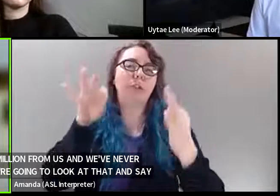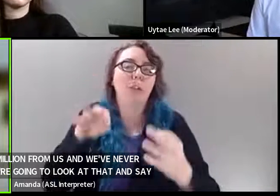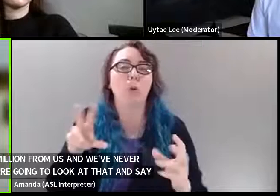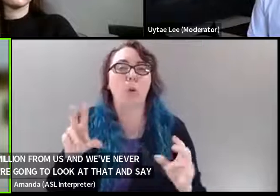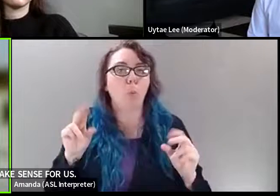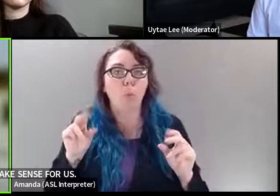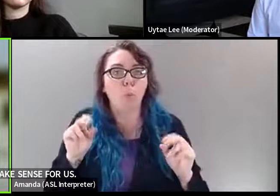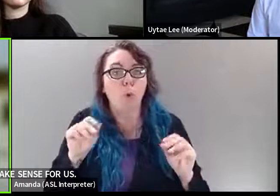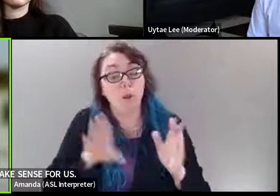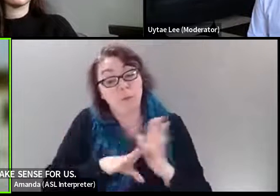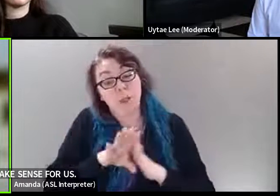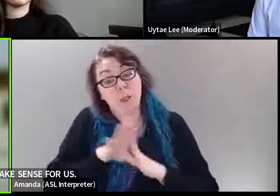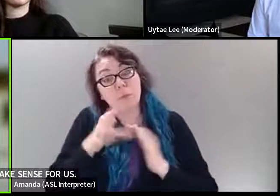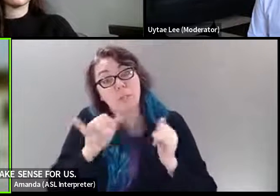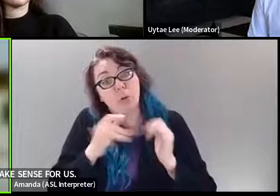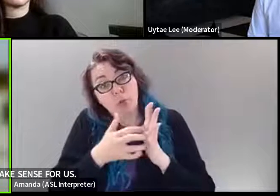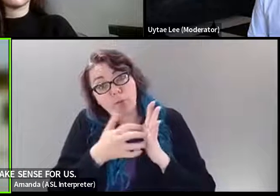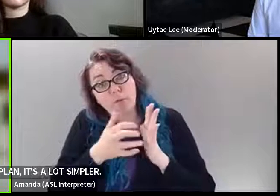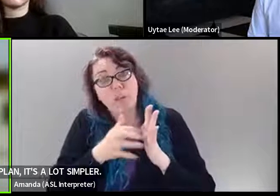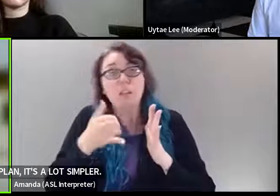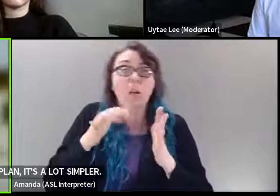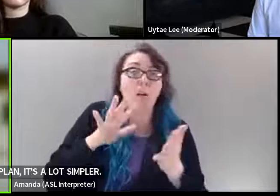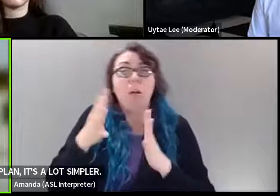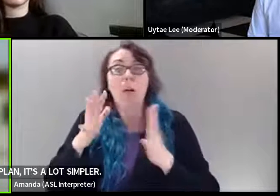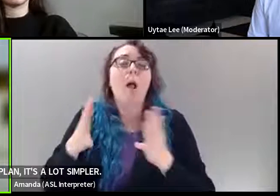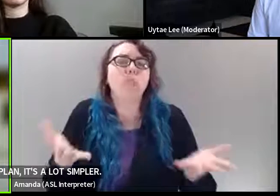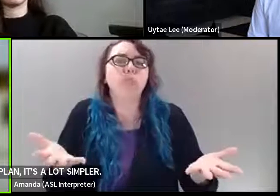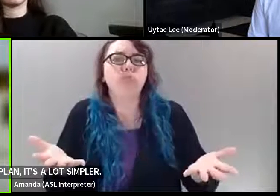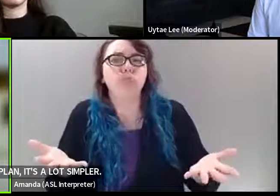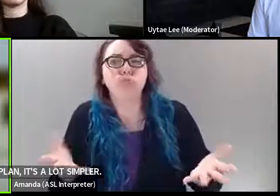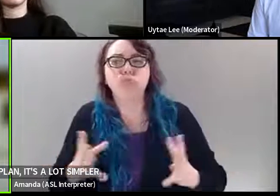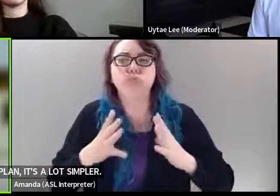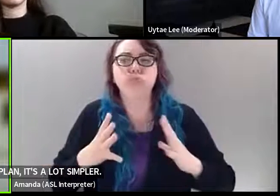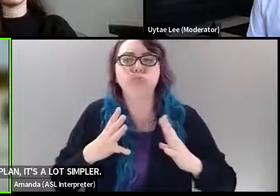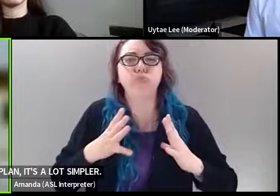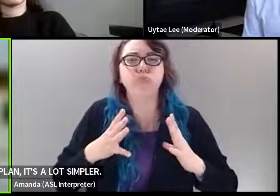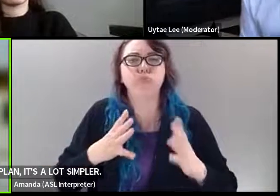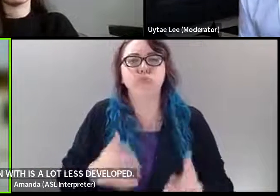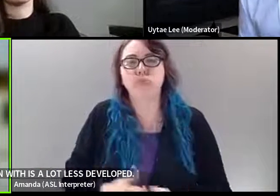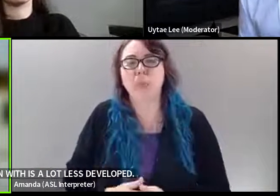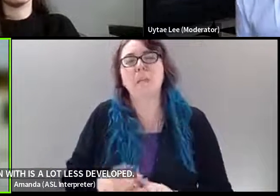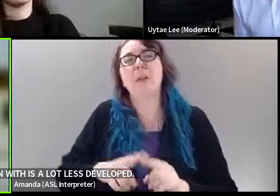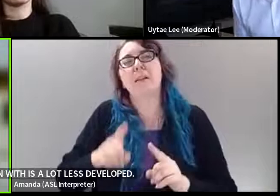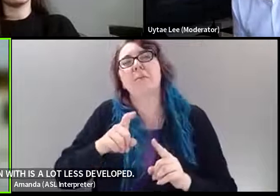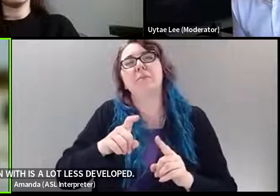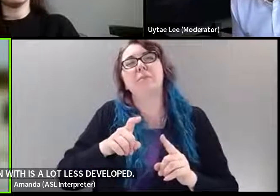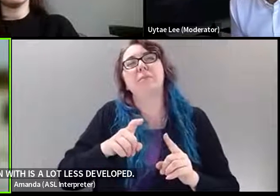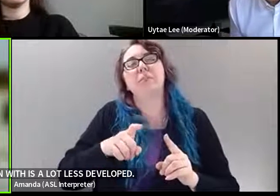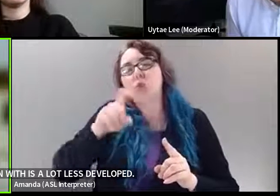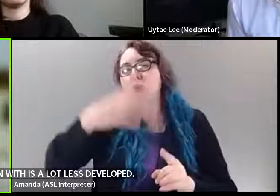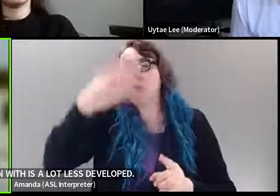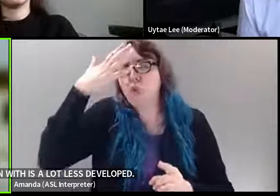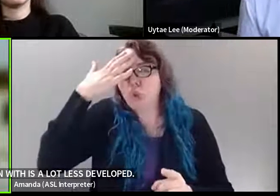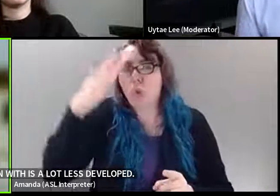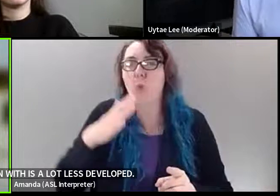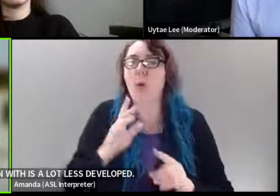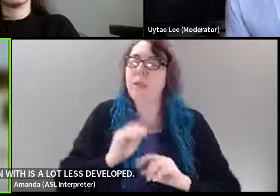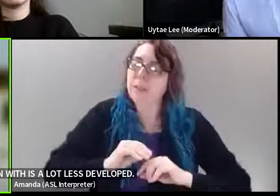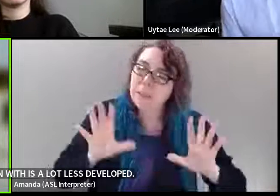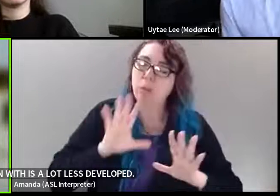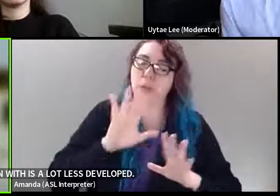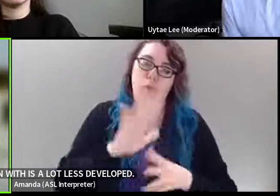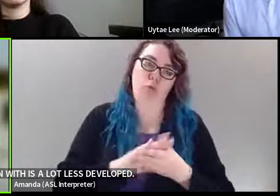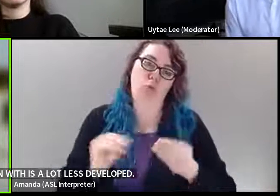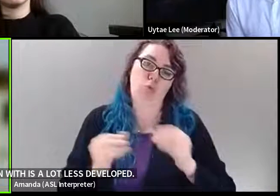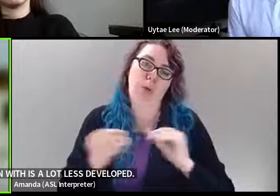is. But again, I think you have to know not only what the story that you're wanting to tell is and